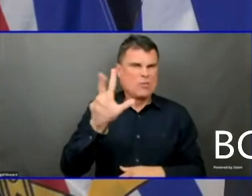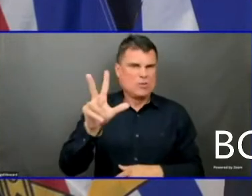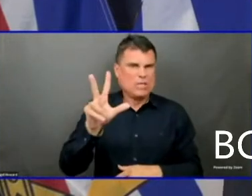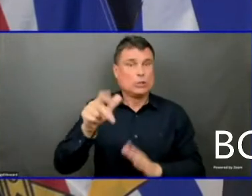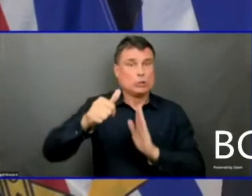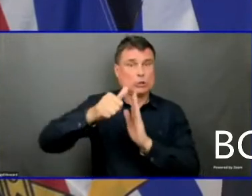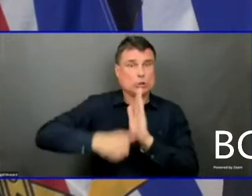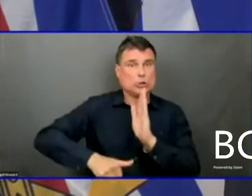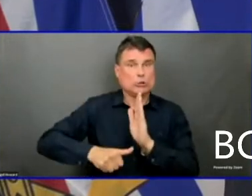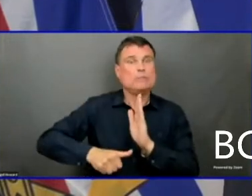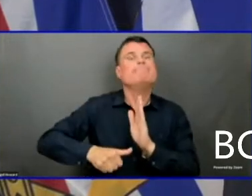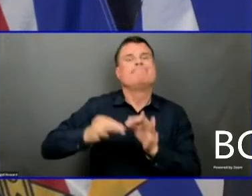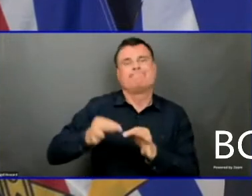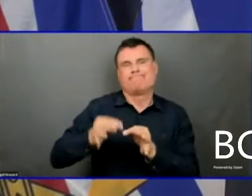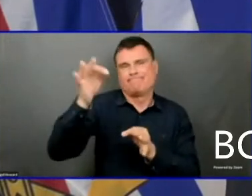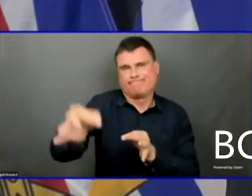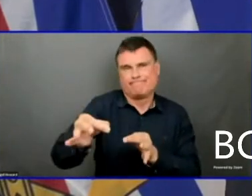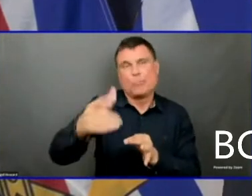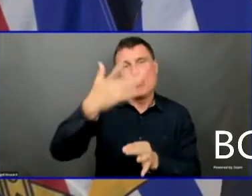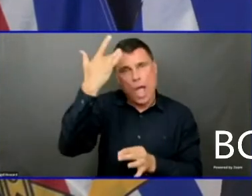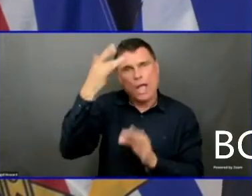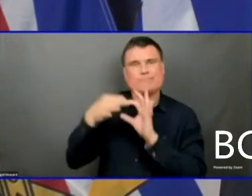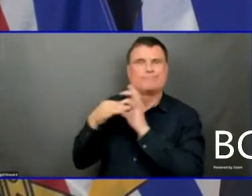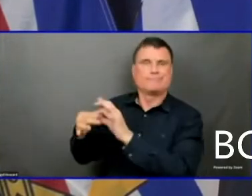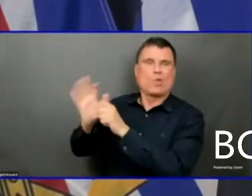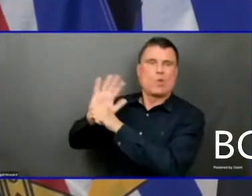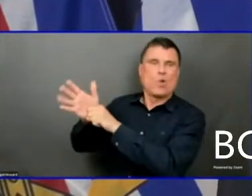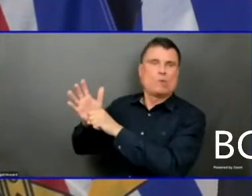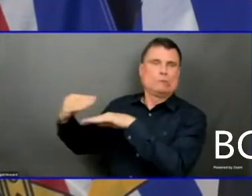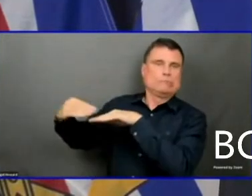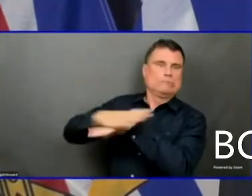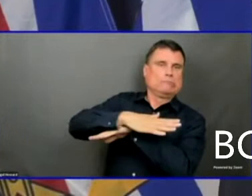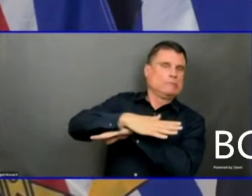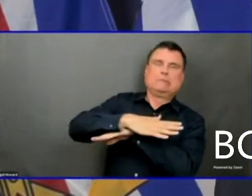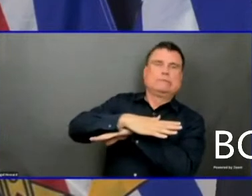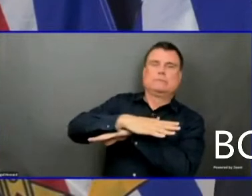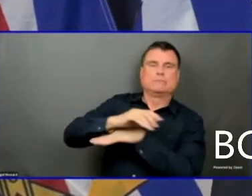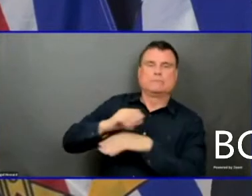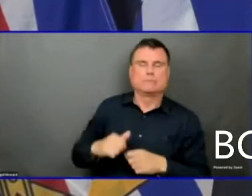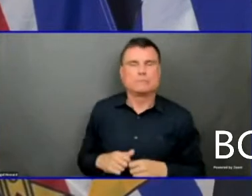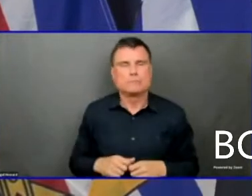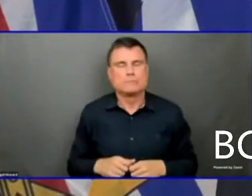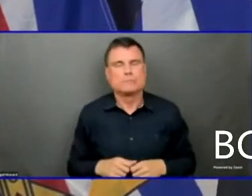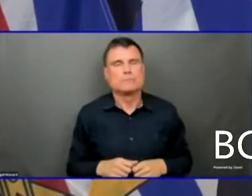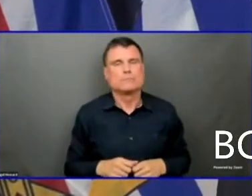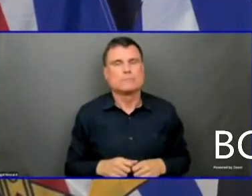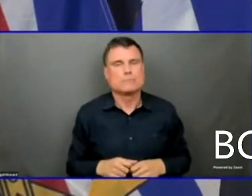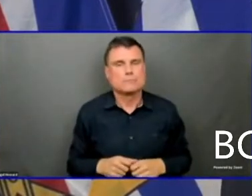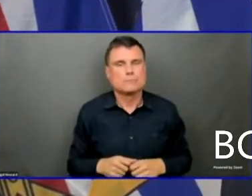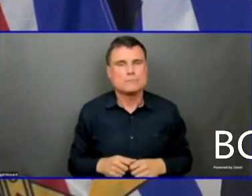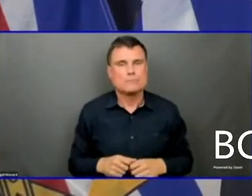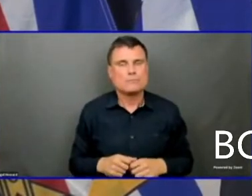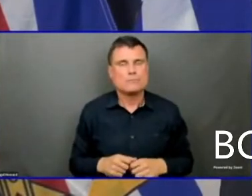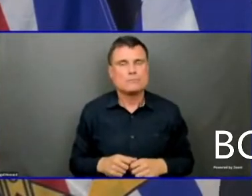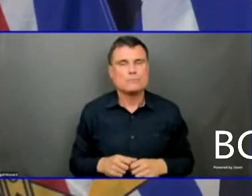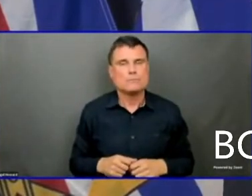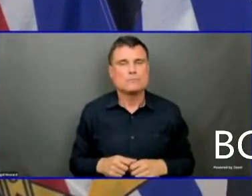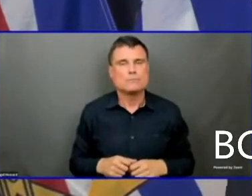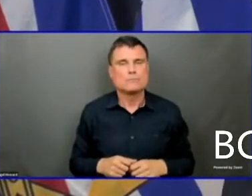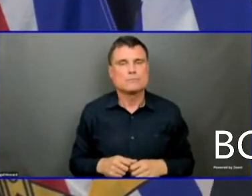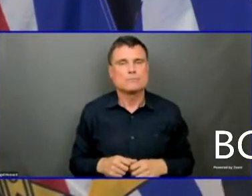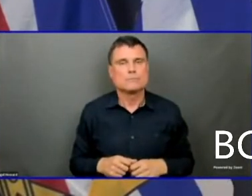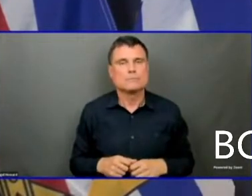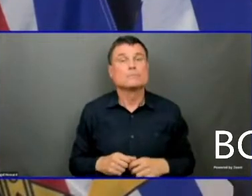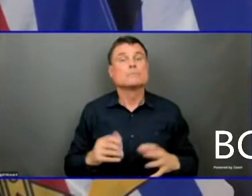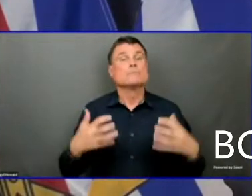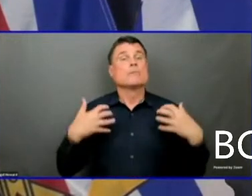In the week April 26th to May 2nd, and health authorities completed 6,664 surgeries,